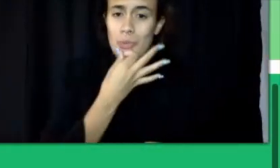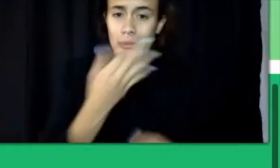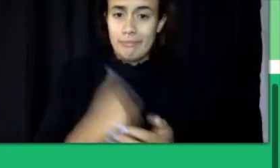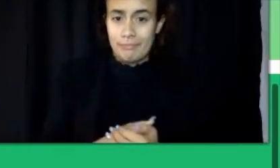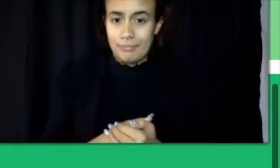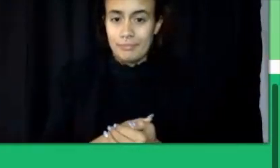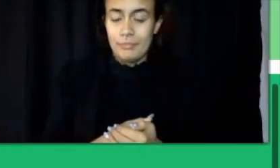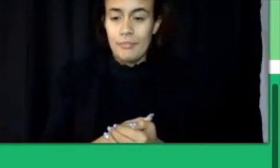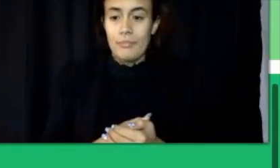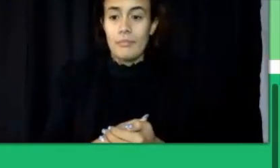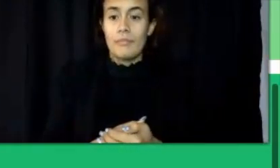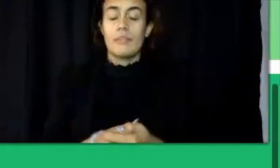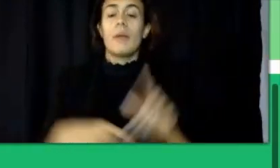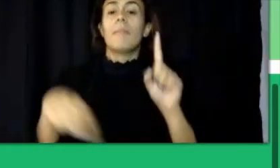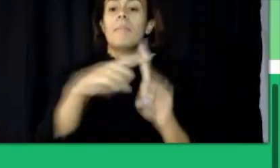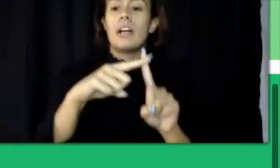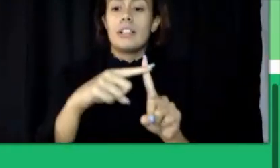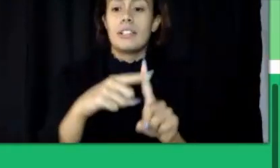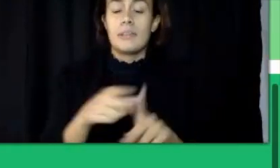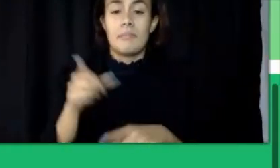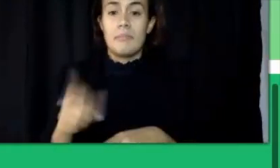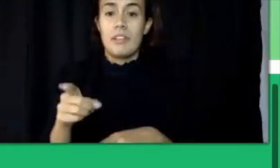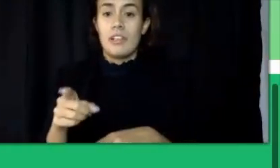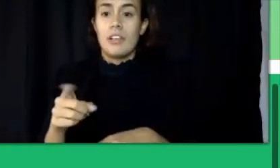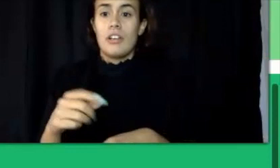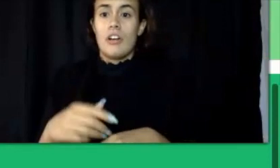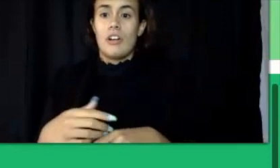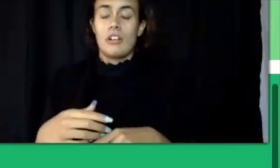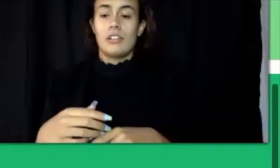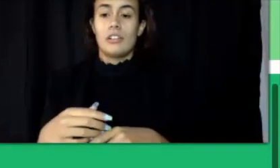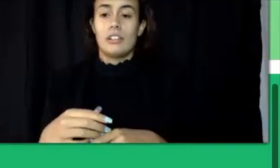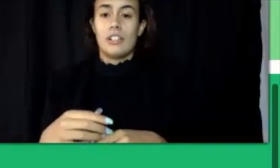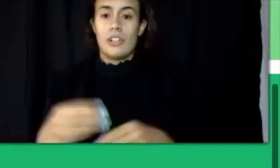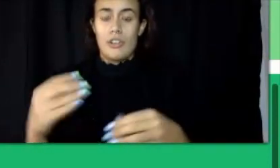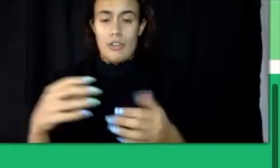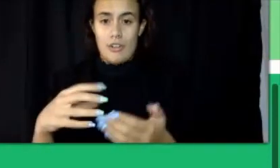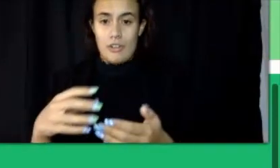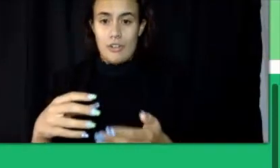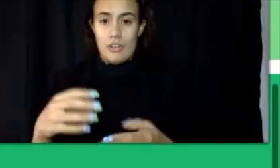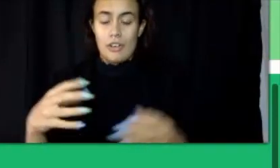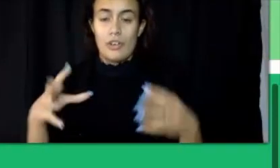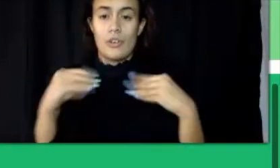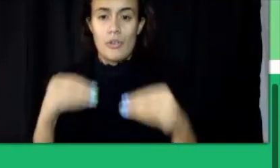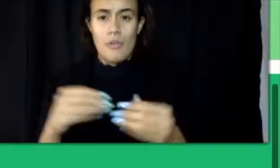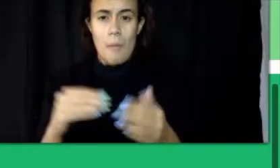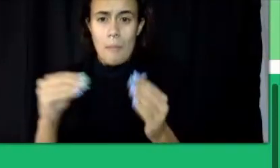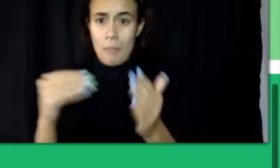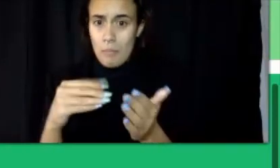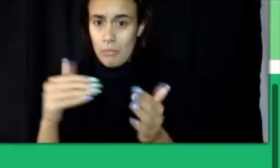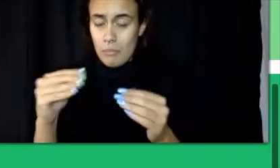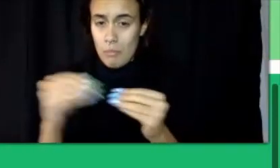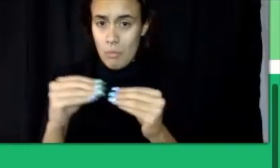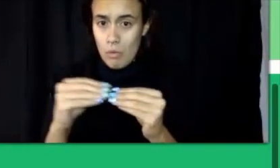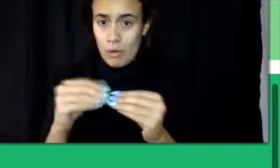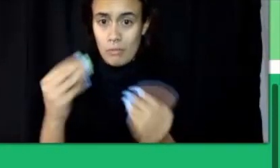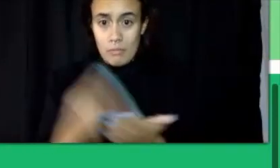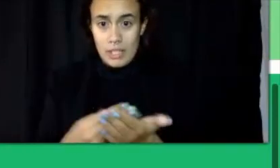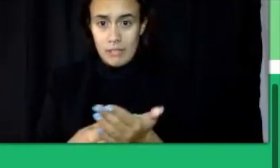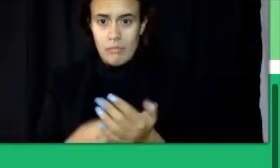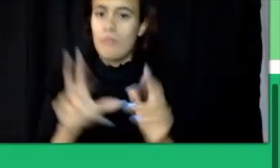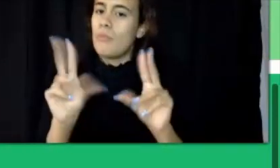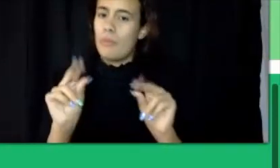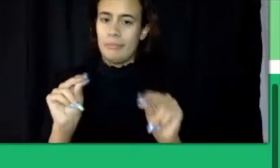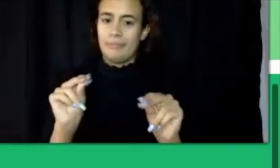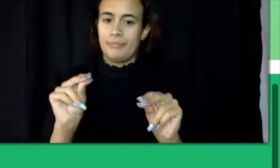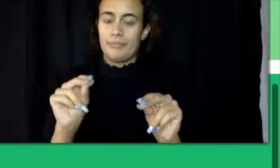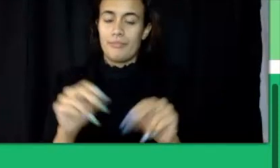Additionally, Black graduates earn less money coming out of college than white graduates, making it harder to pay down loans. In his latest